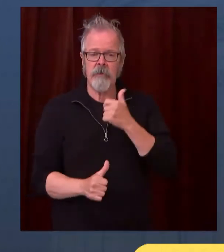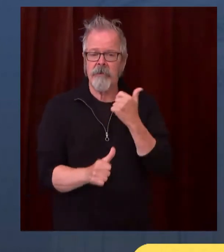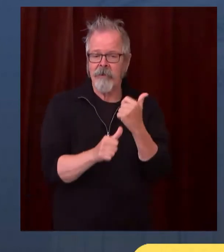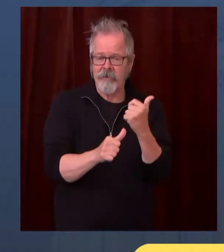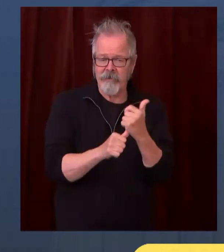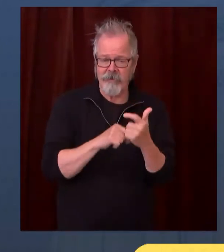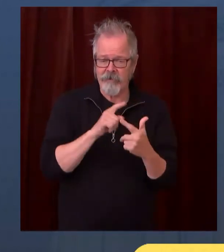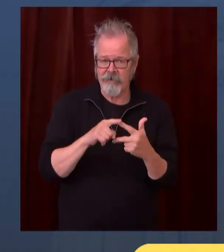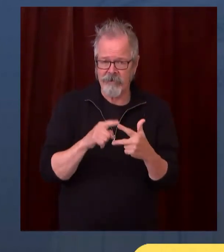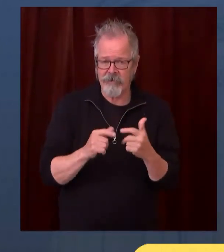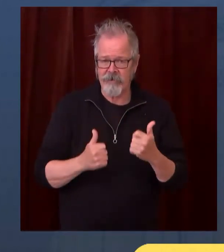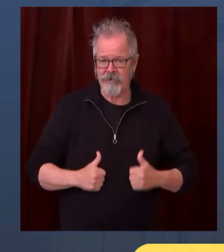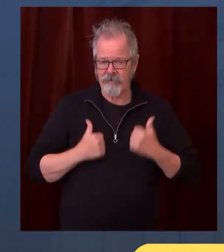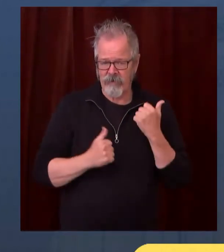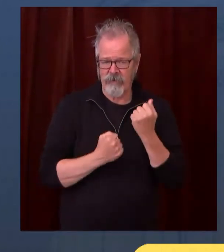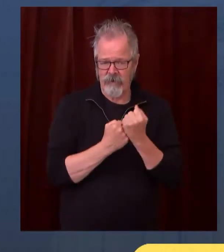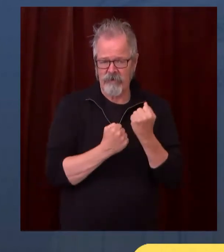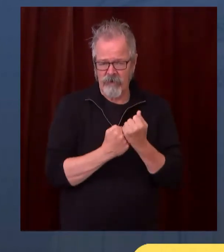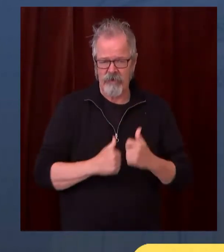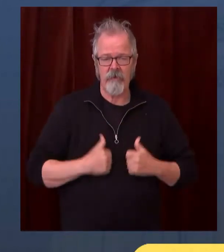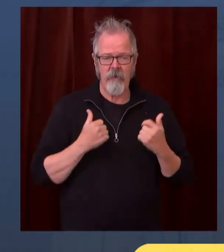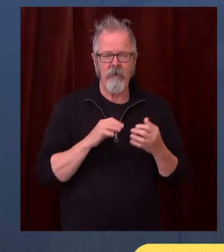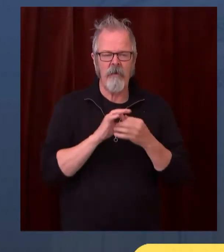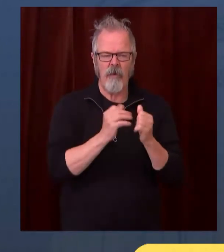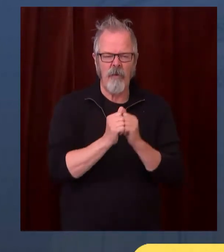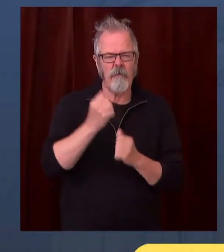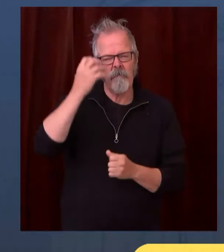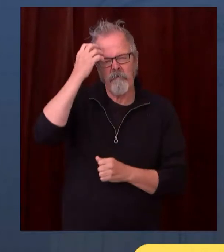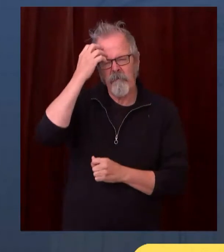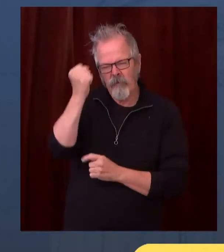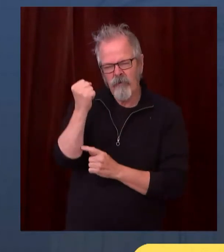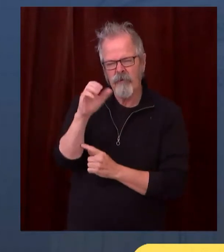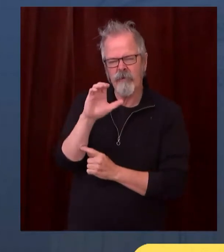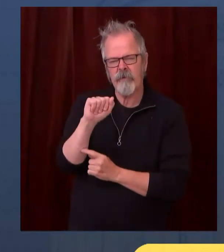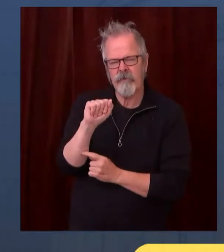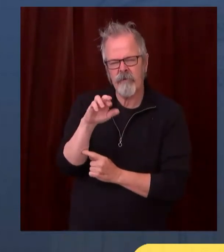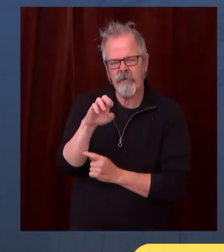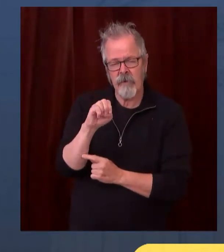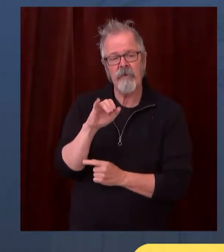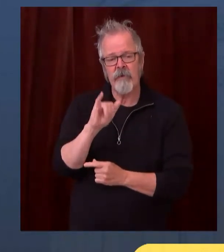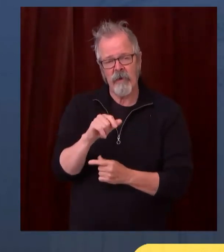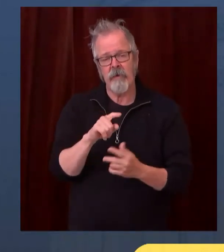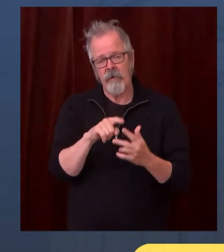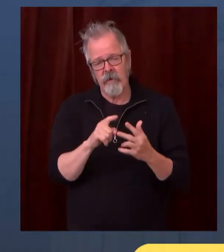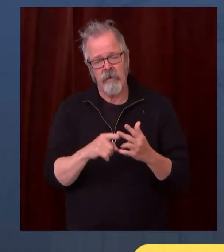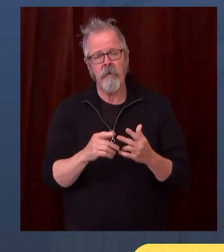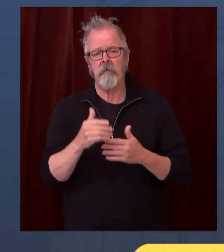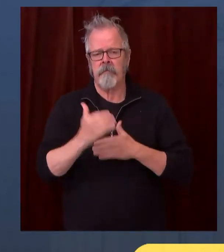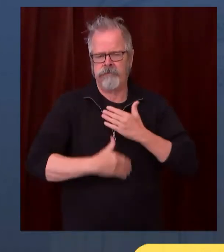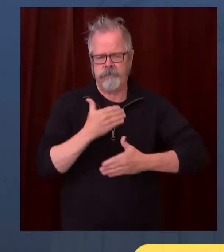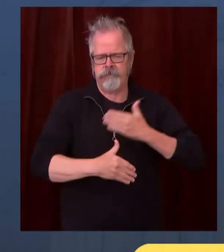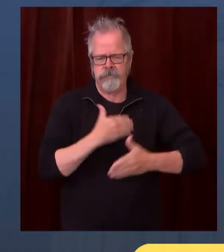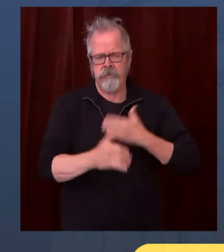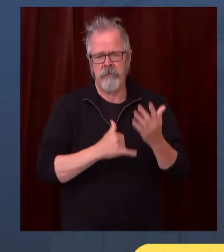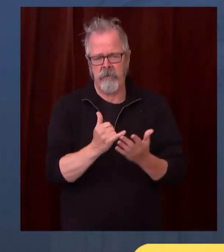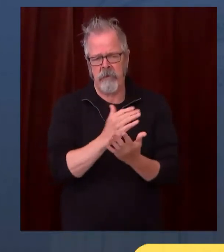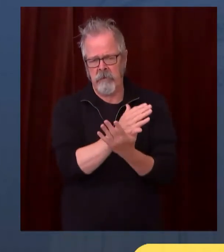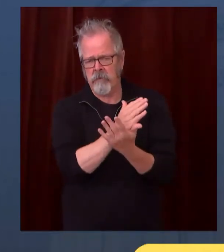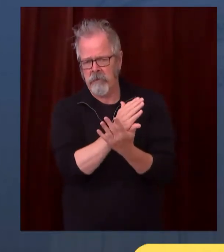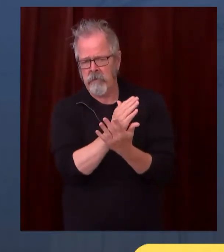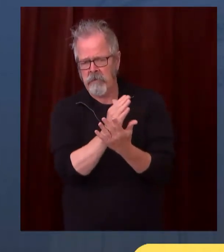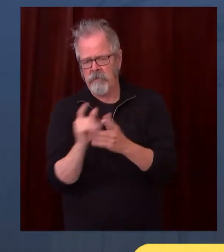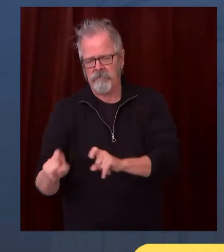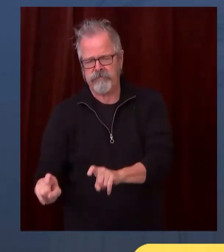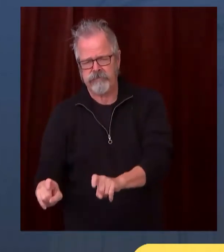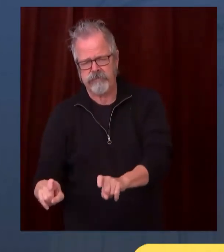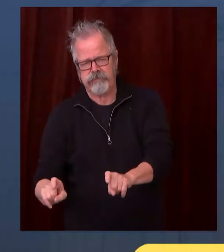question? See value, or are you planning on doing similar rounds of sort of testing every